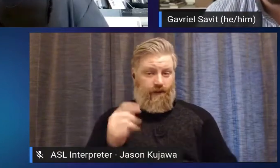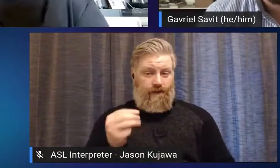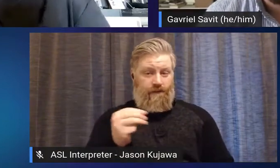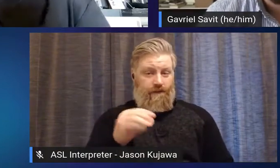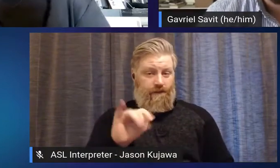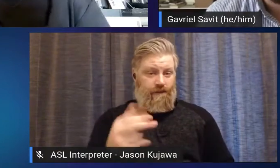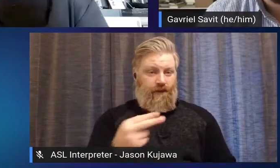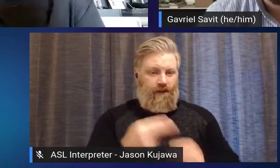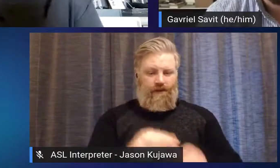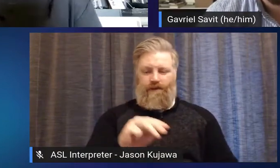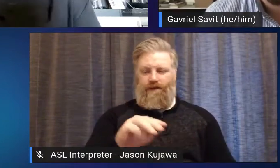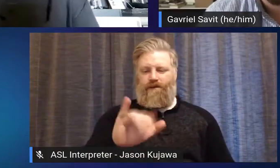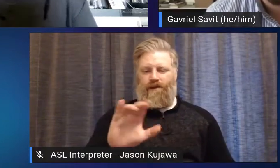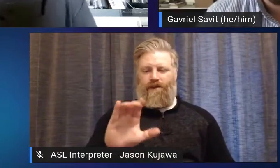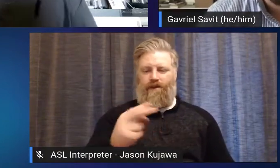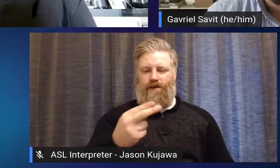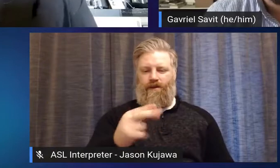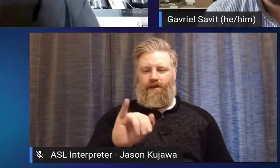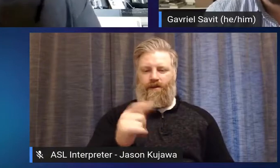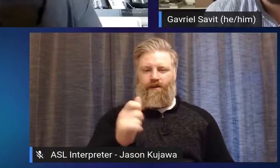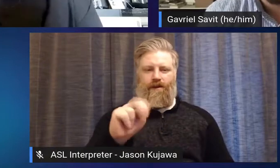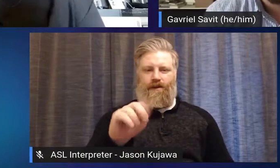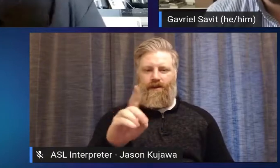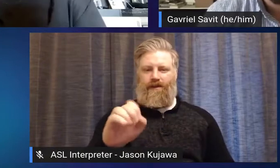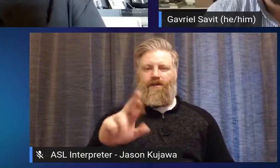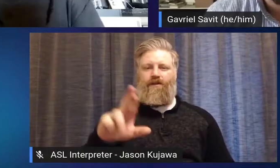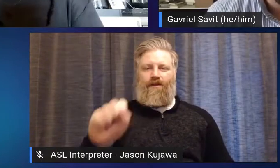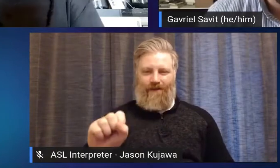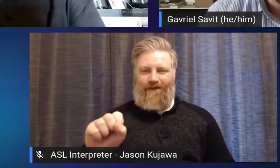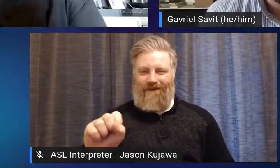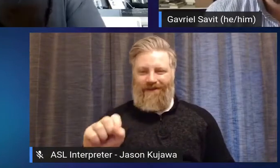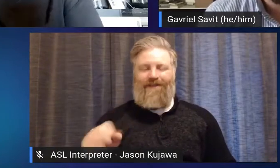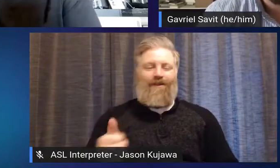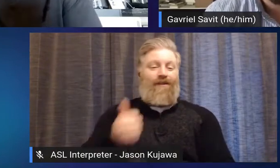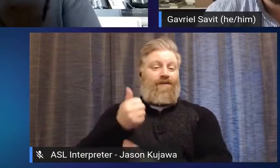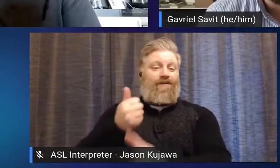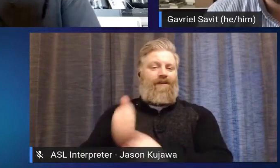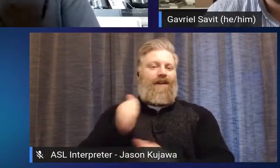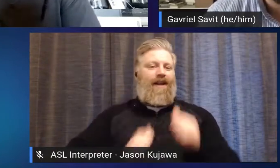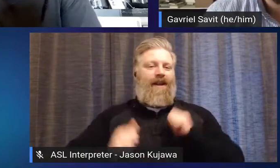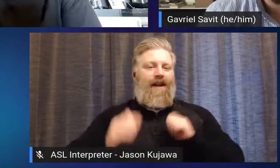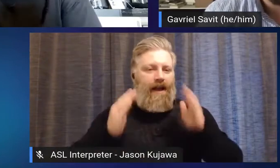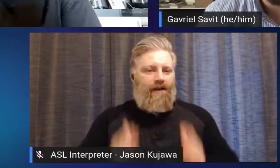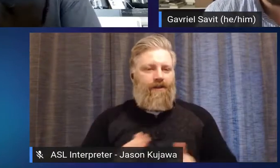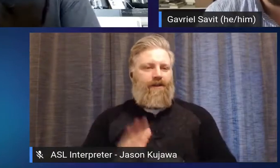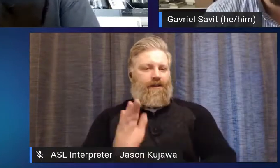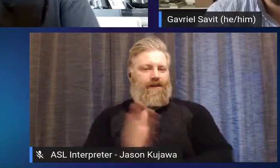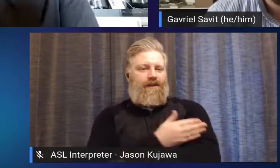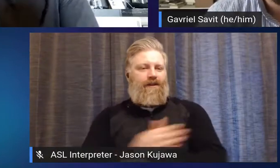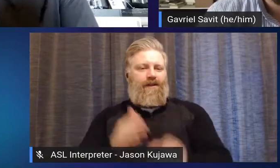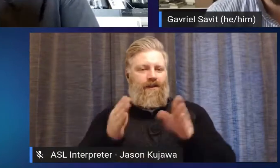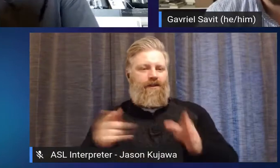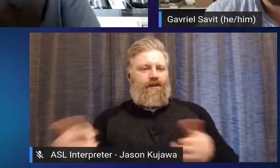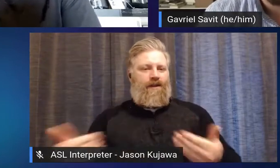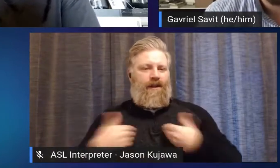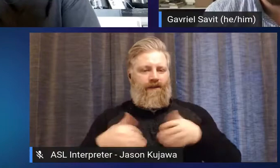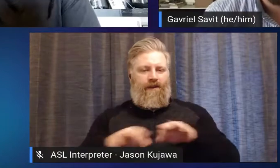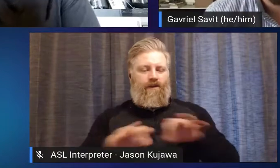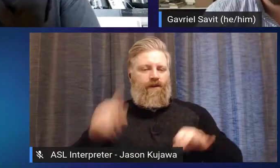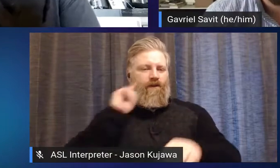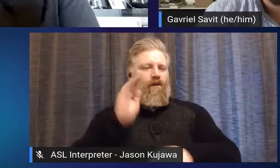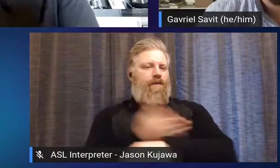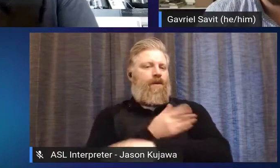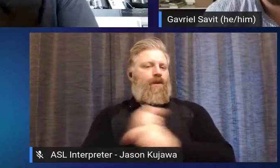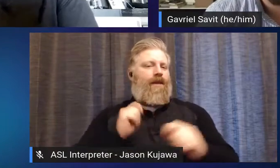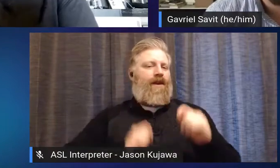they're called, Michiganders. He is an actor and a singer with a degree in musical theater, so of course he would